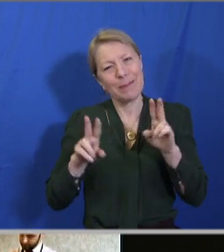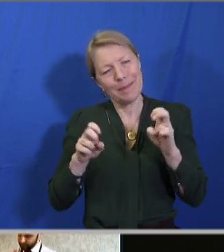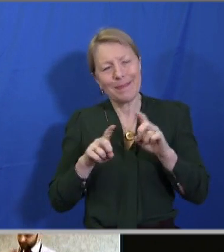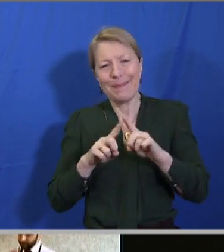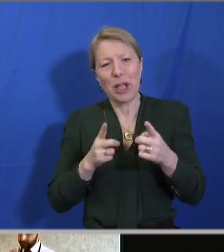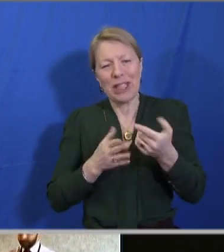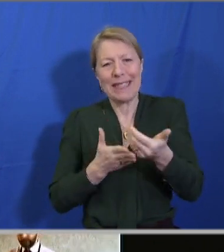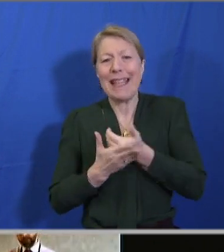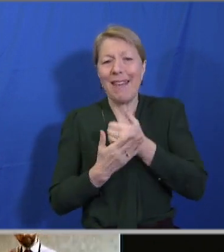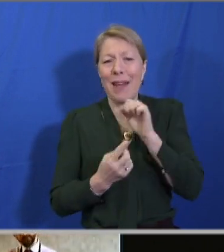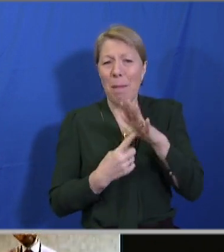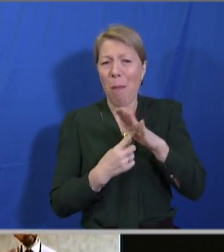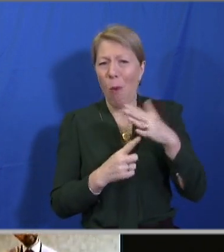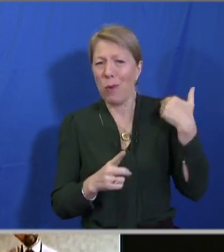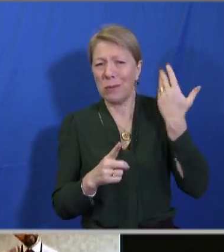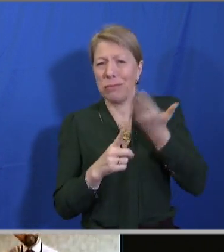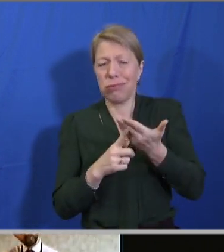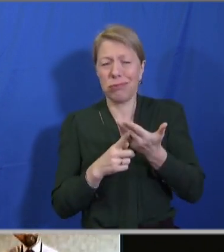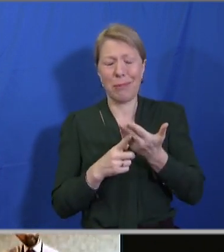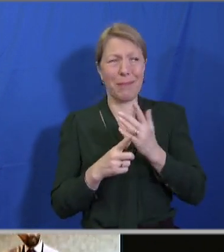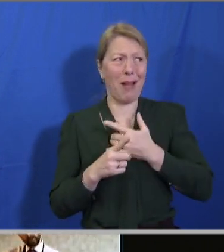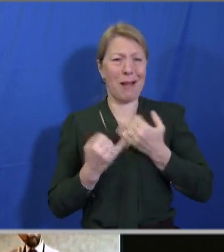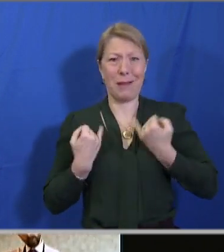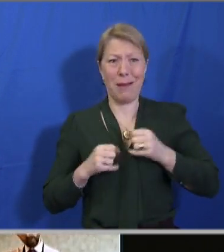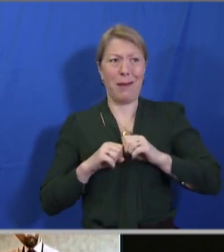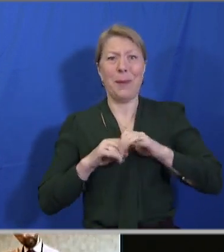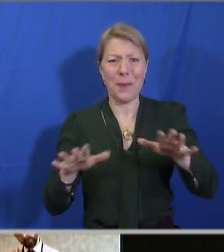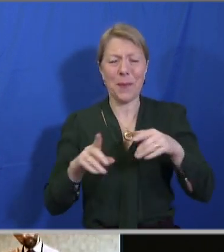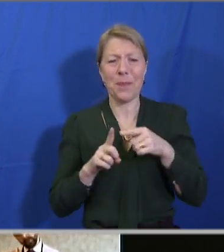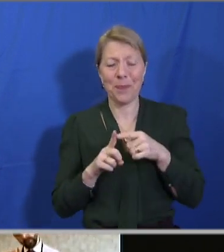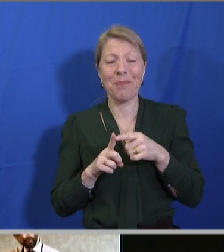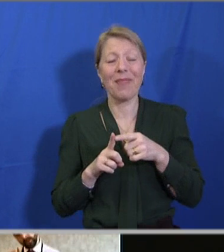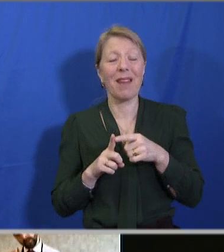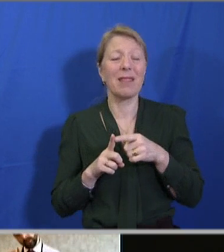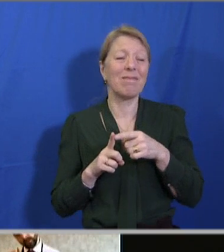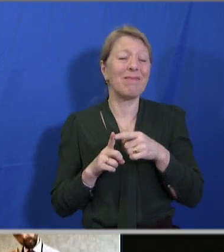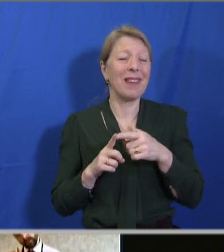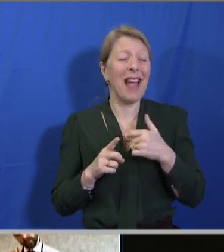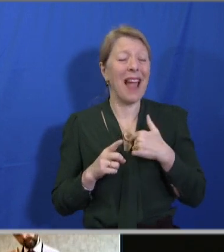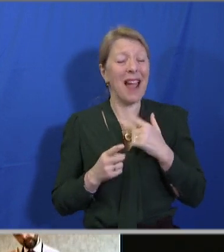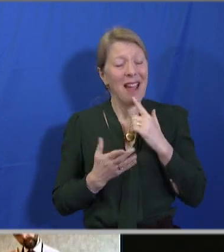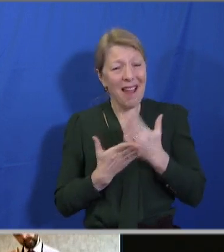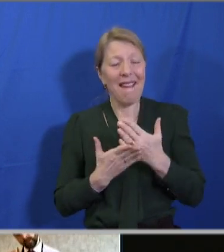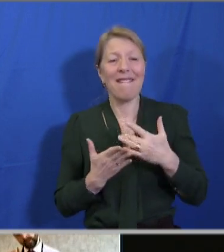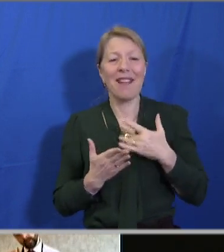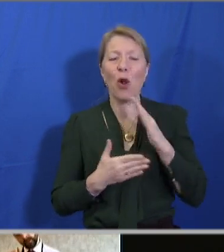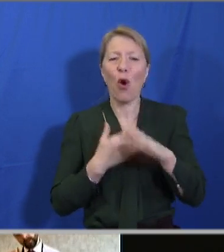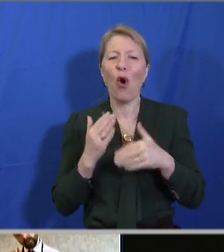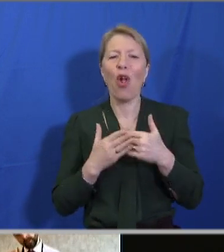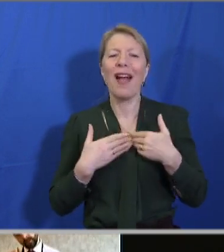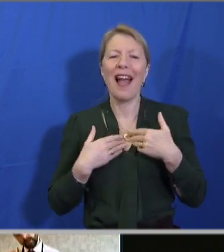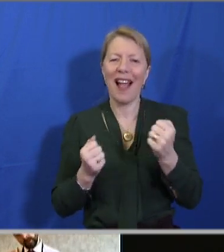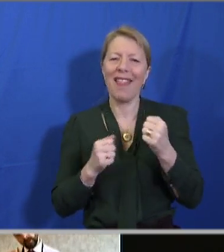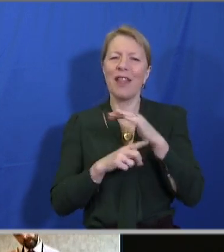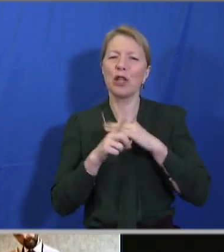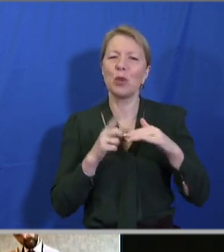pandemic. And I want to acknowledge fully the importance of making all our health and social care services, and that includes primary care